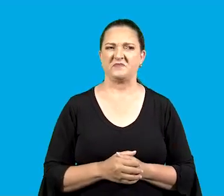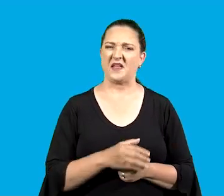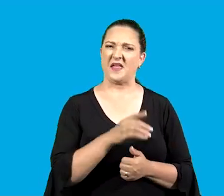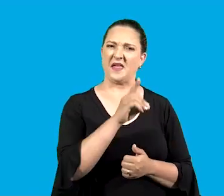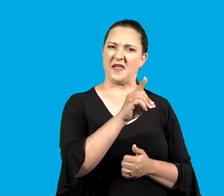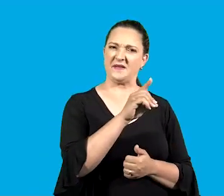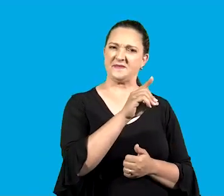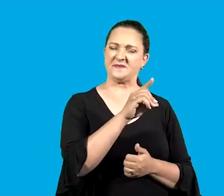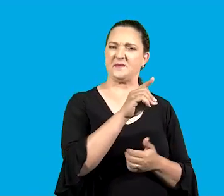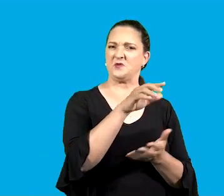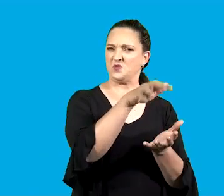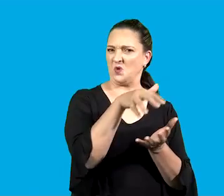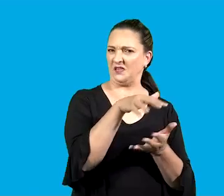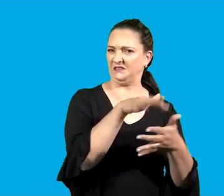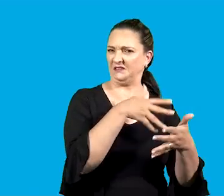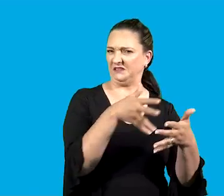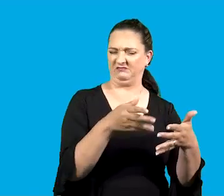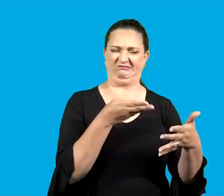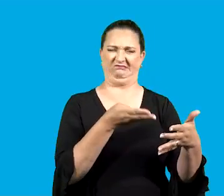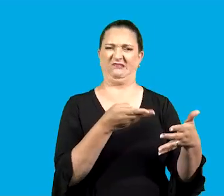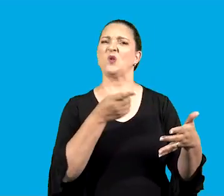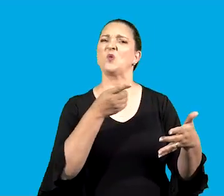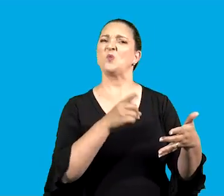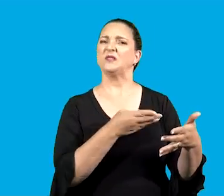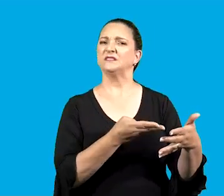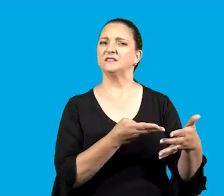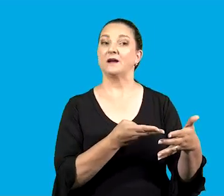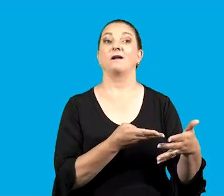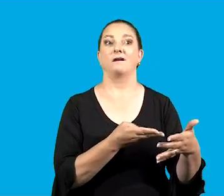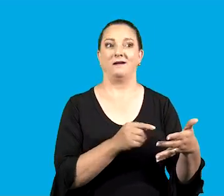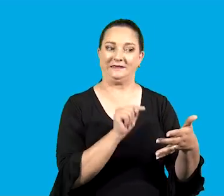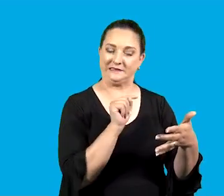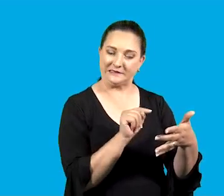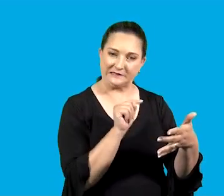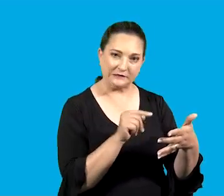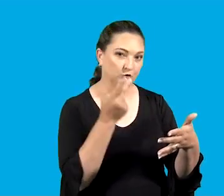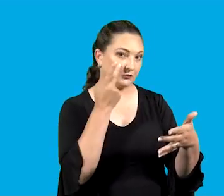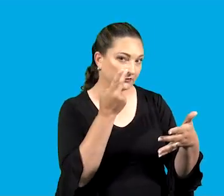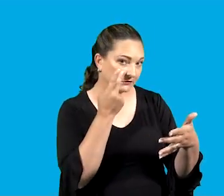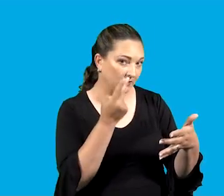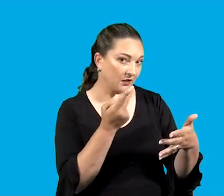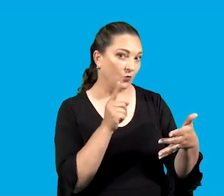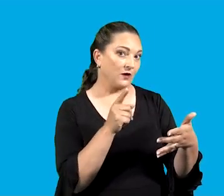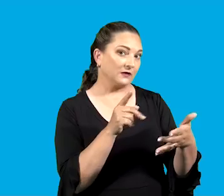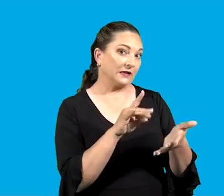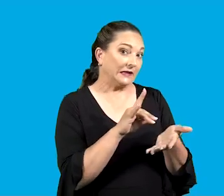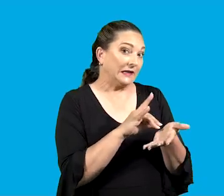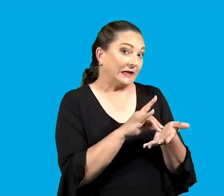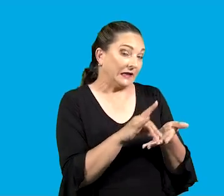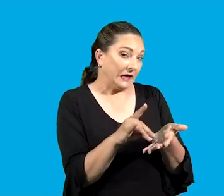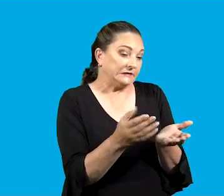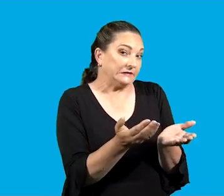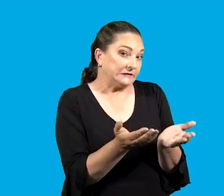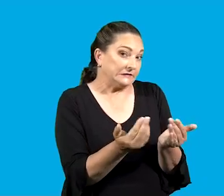What is the debtors collection schedule? The debtors collection schedule is used to determine the amount of cash that